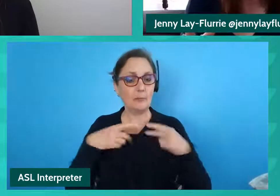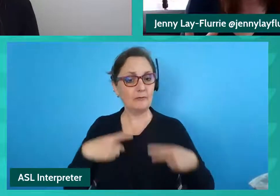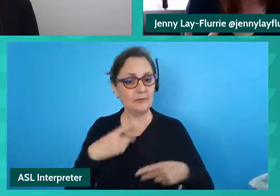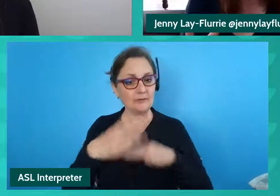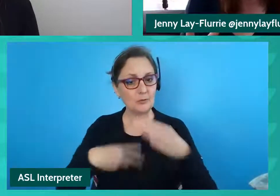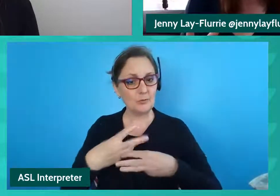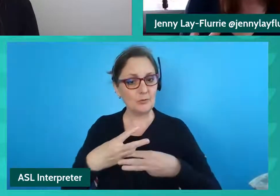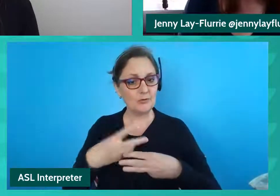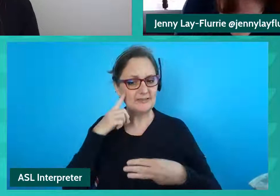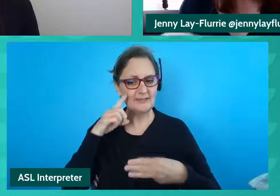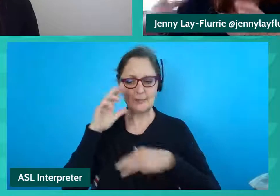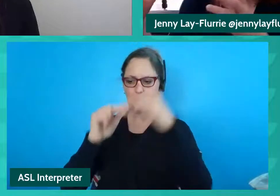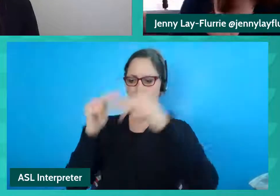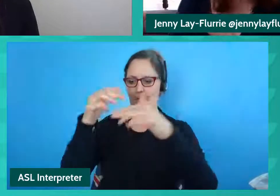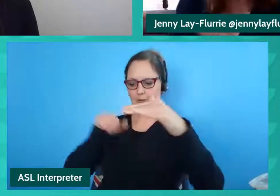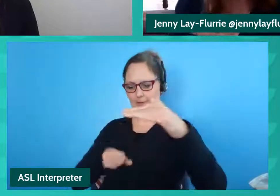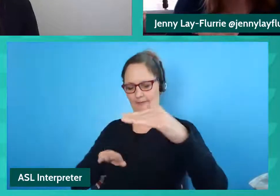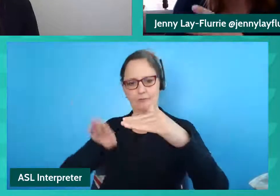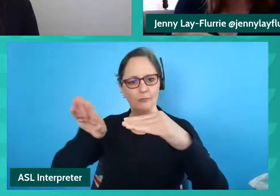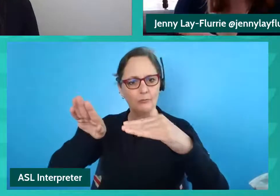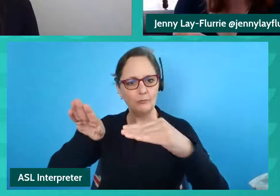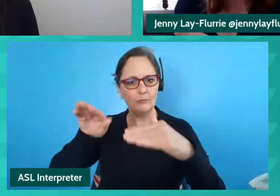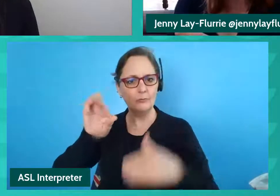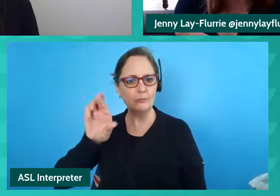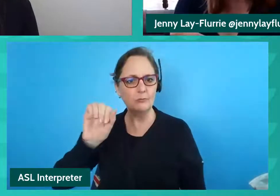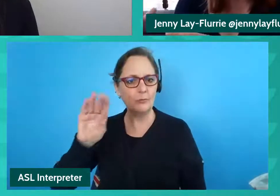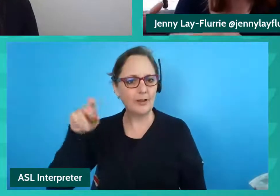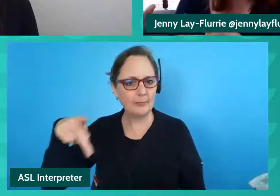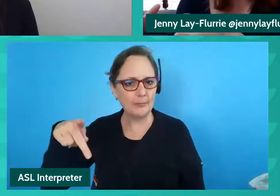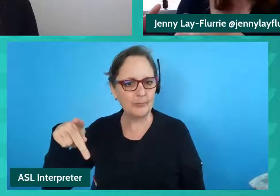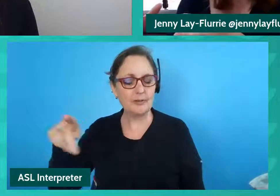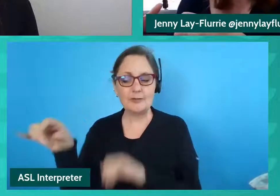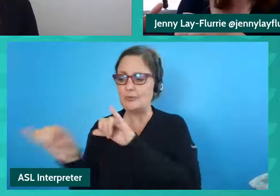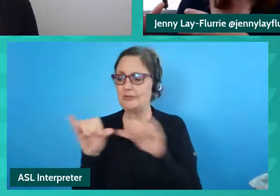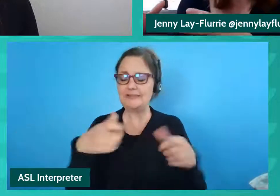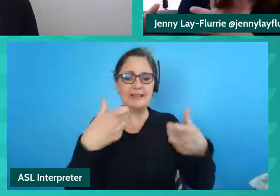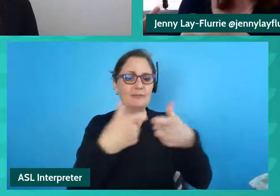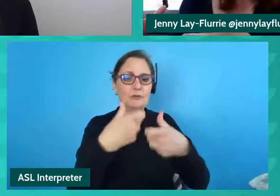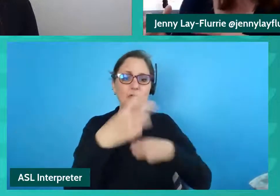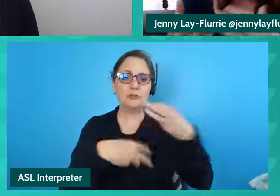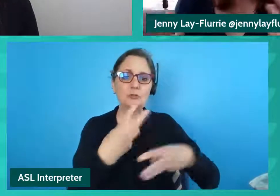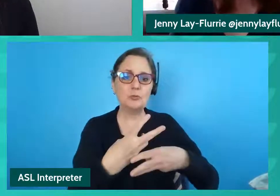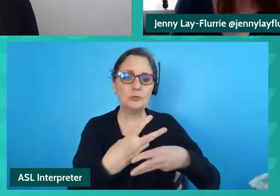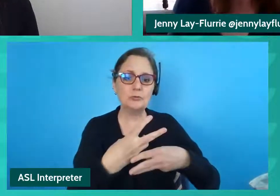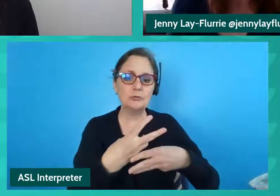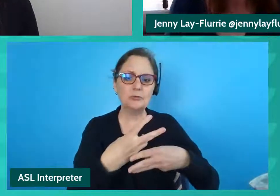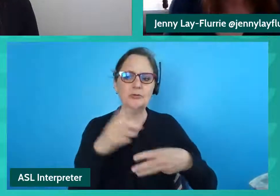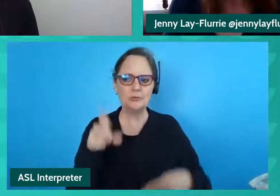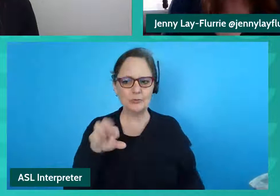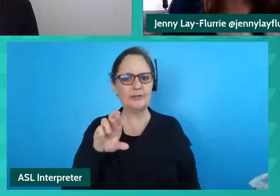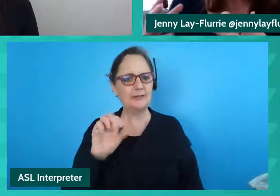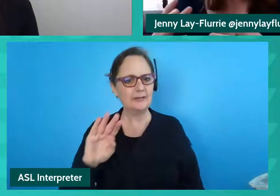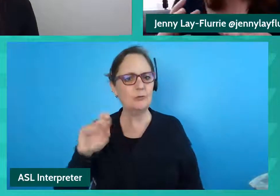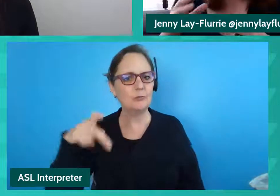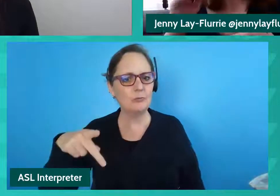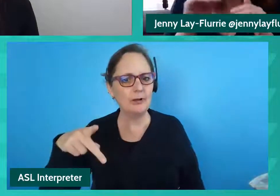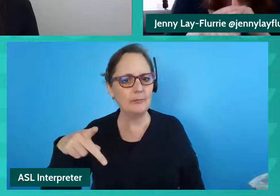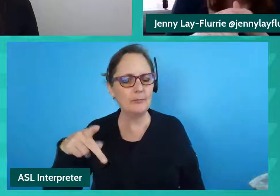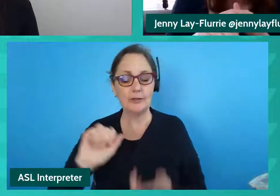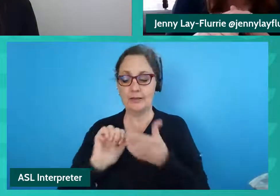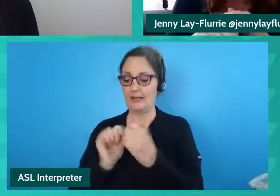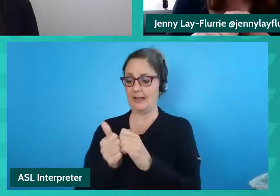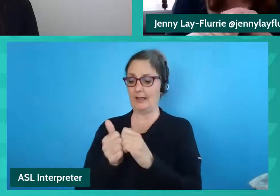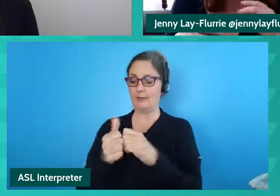ramp into a building. But the same works in the digital world. How do we make sure that environments like this one are